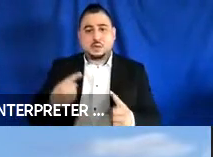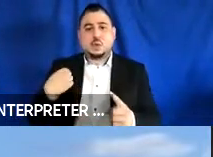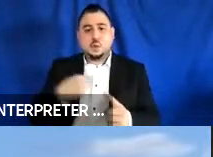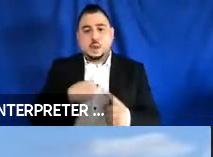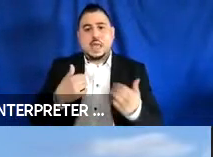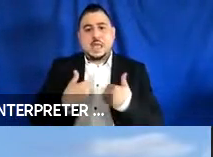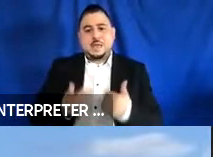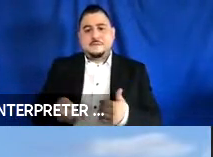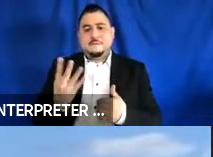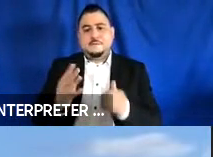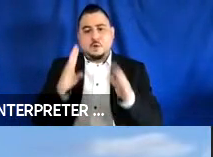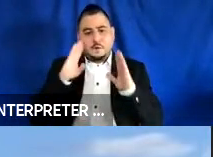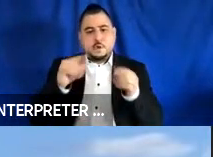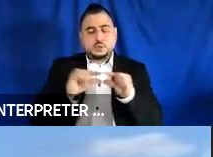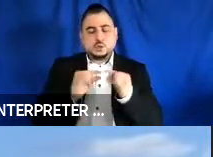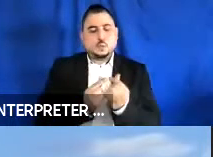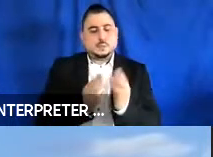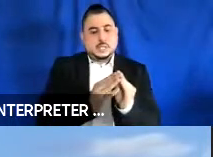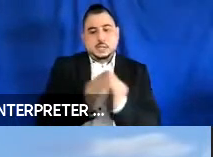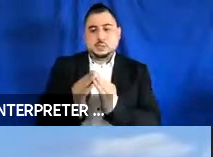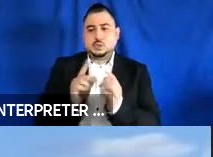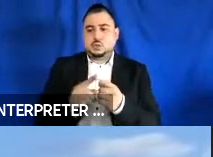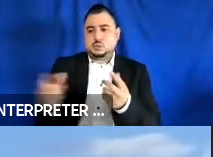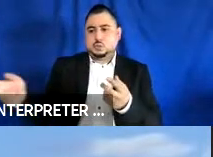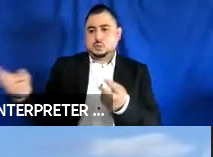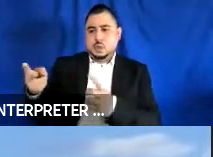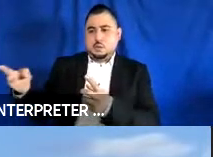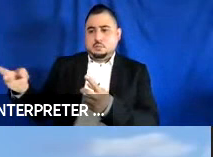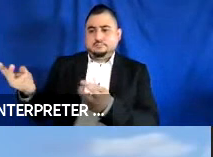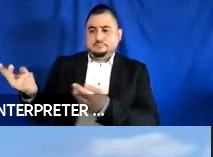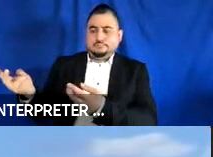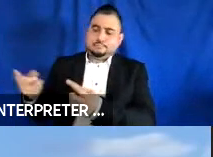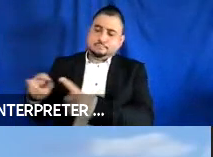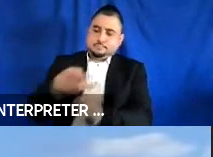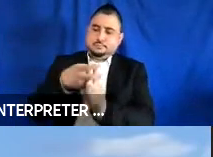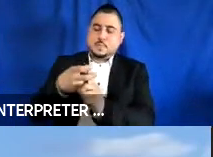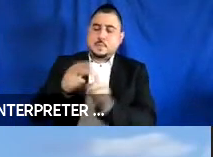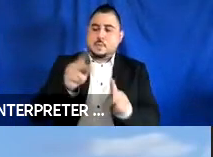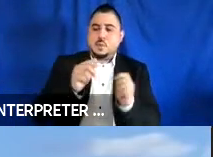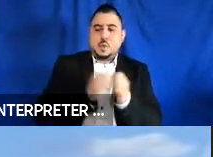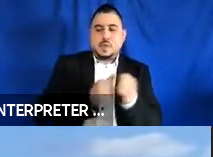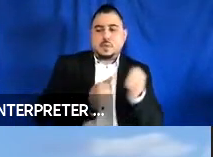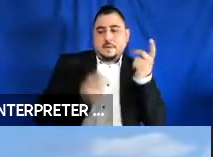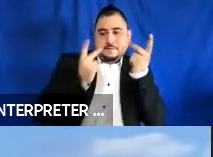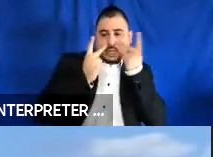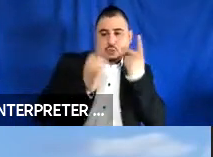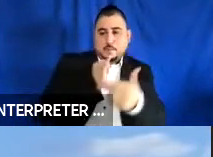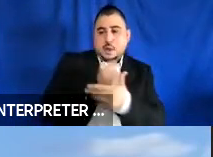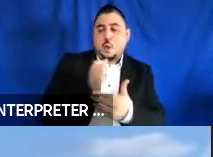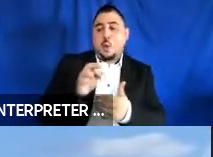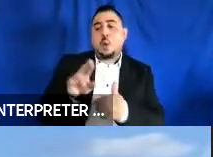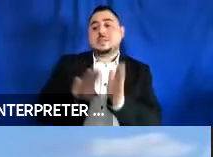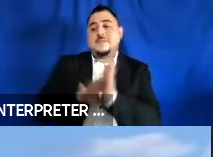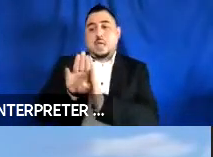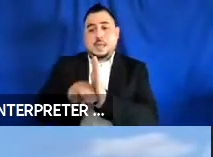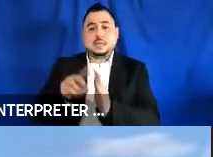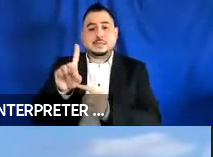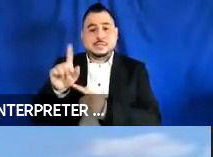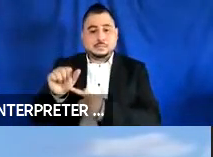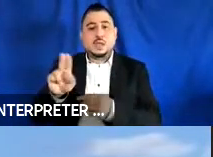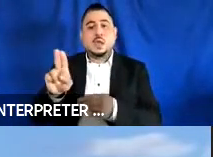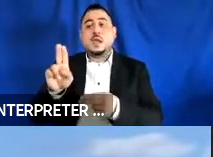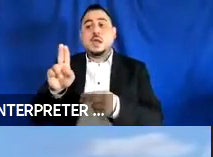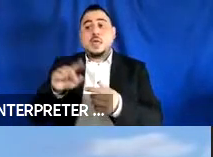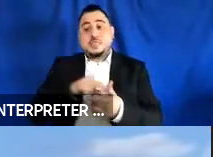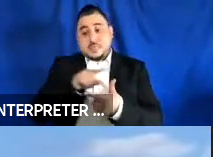series of 4 focus group sessions to capture the feedback from adults with visual impairments and/or developmental disabilities following the user